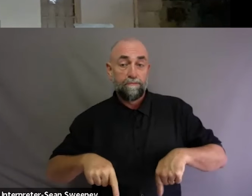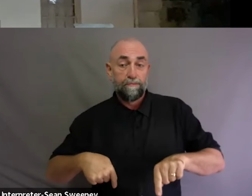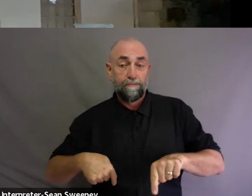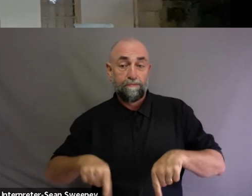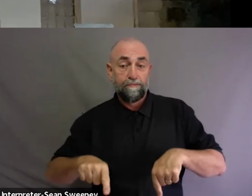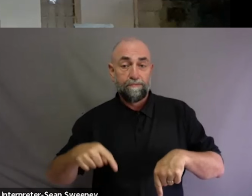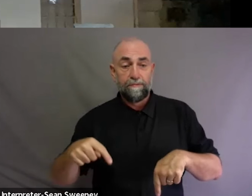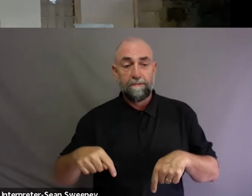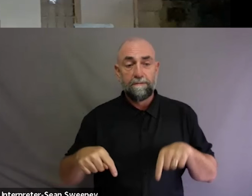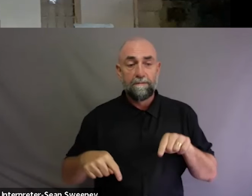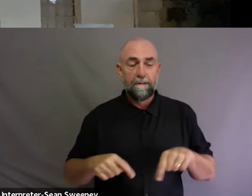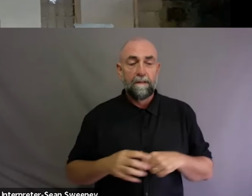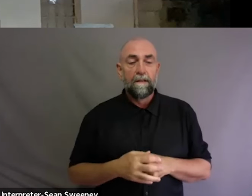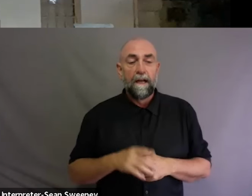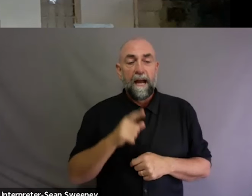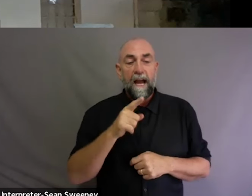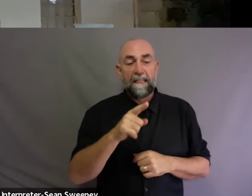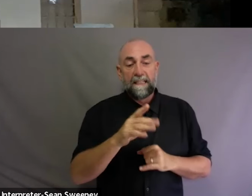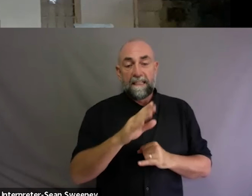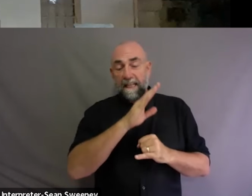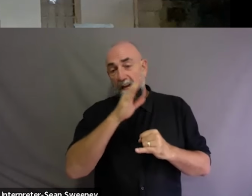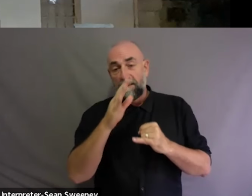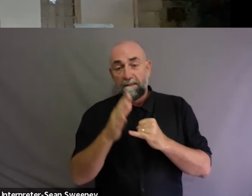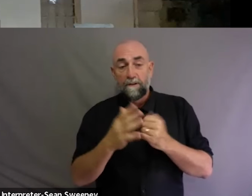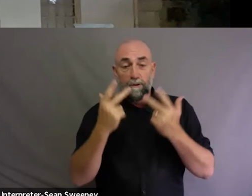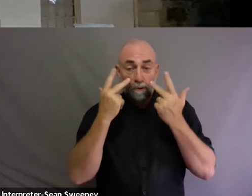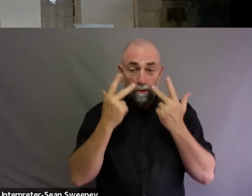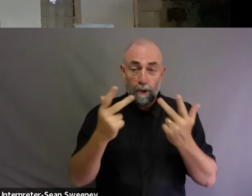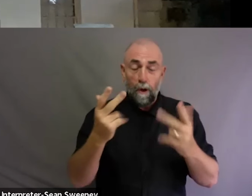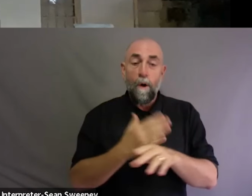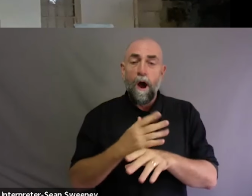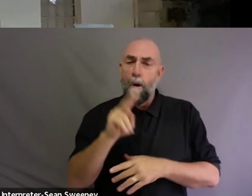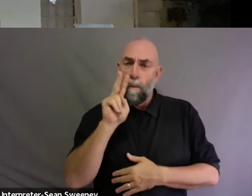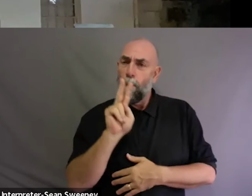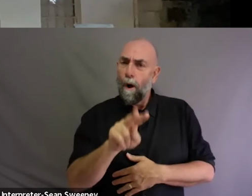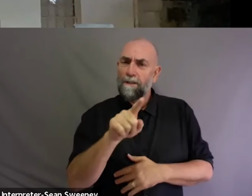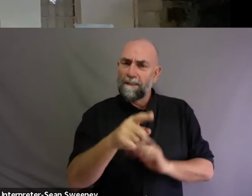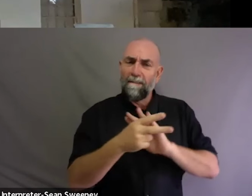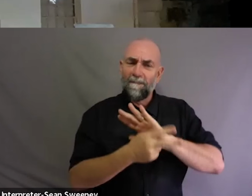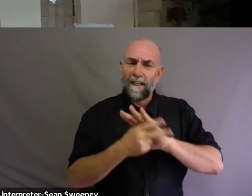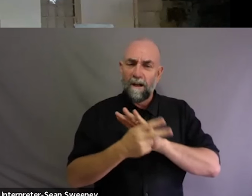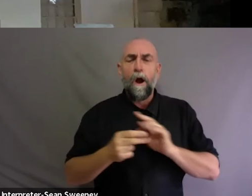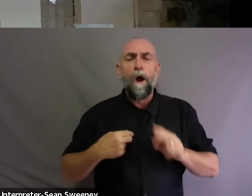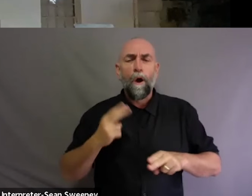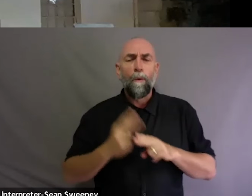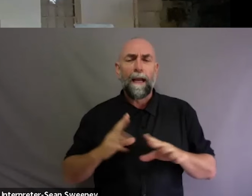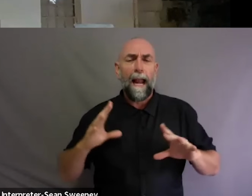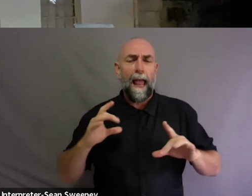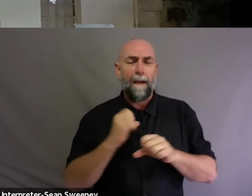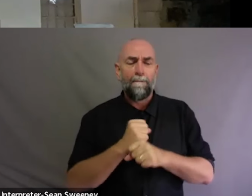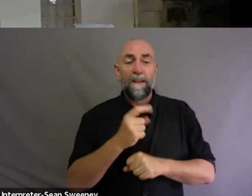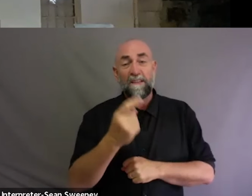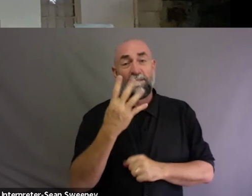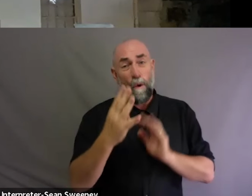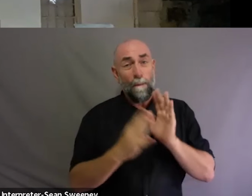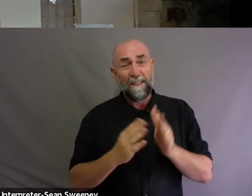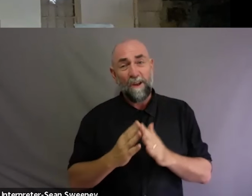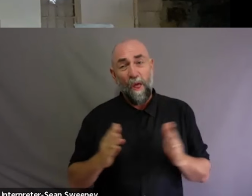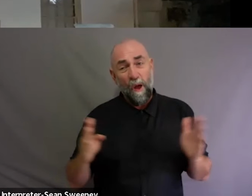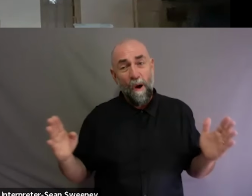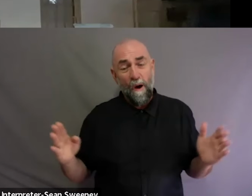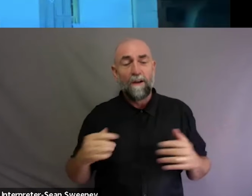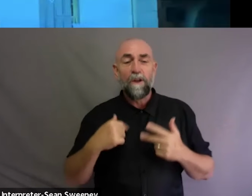And this is the final work. I will just play a really fast version of it because, again, it's 4 minutes long. So